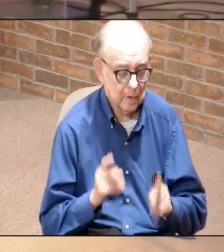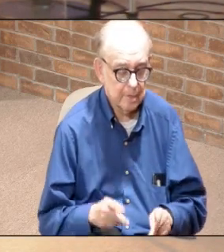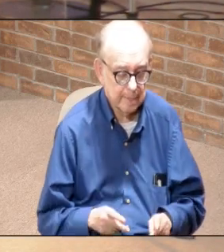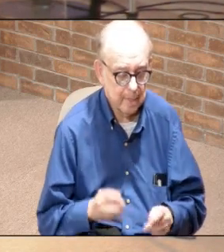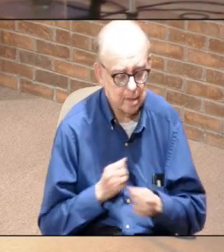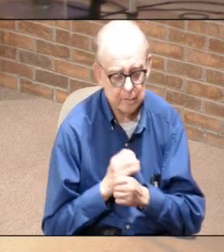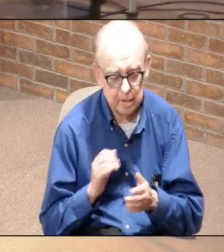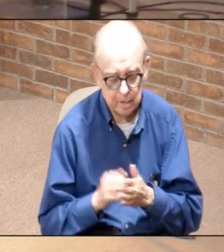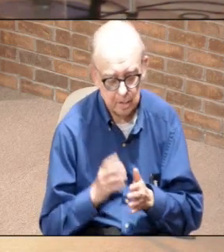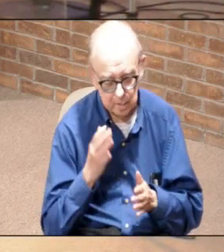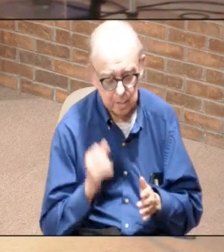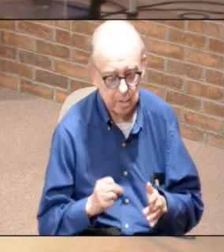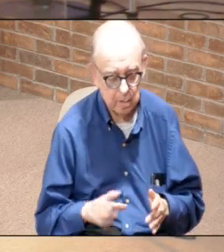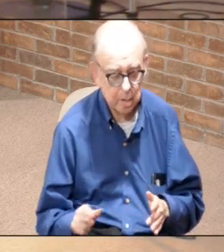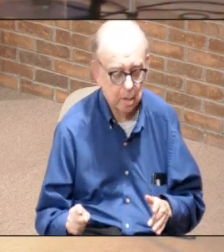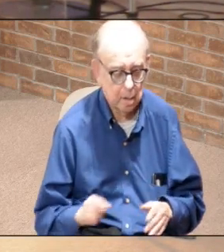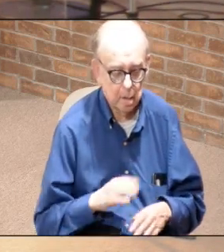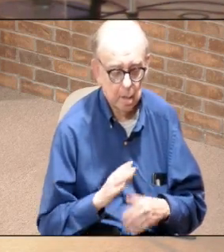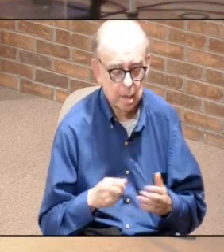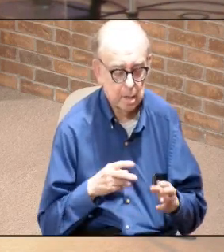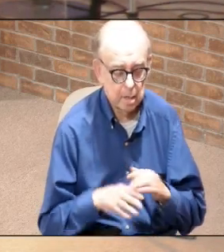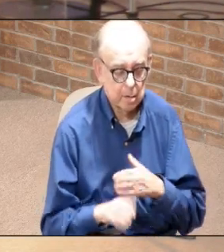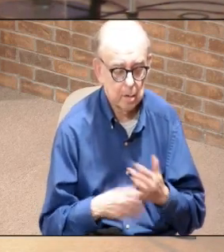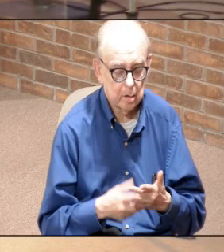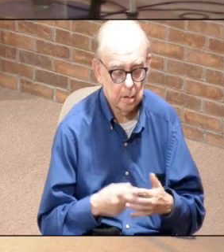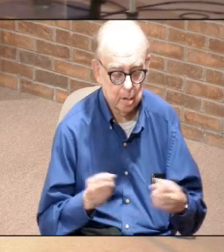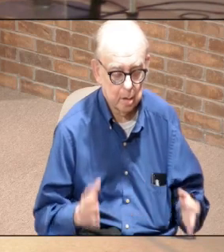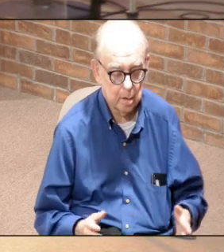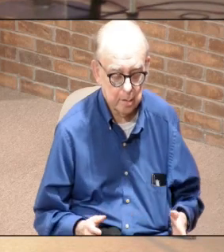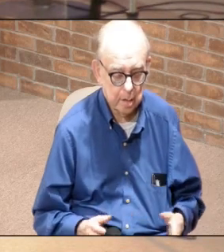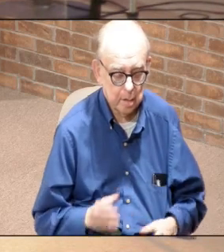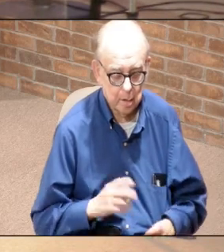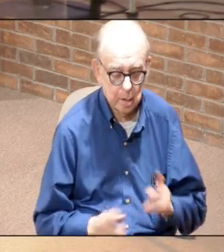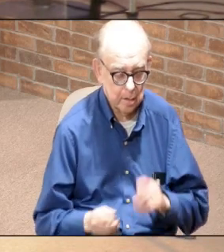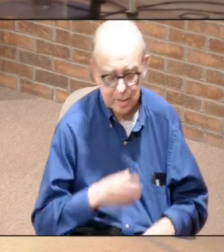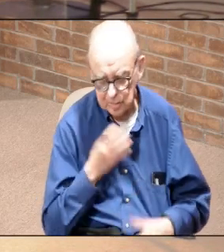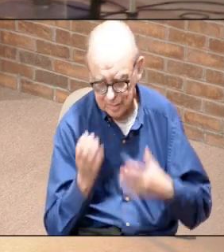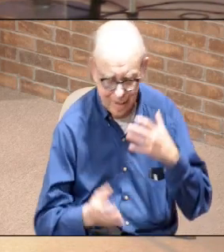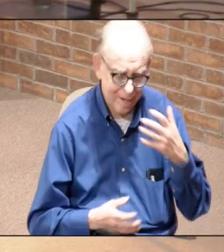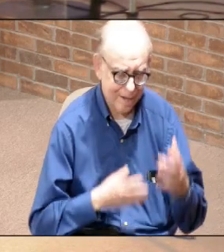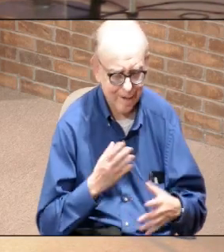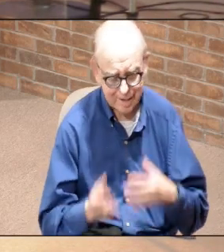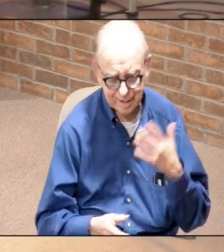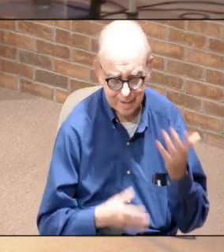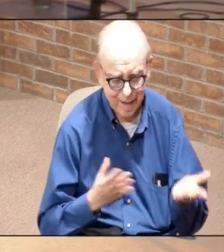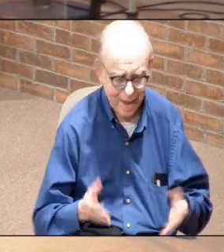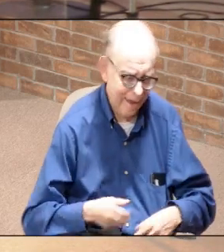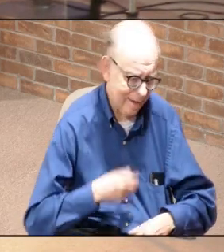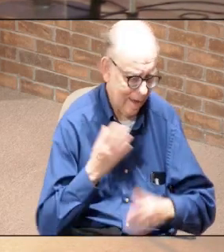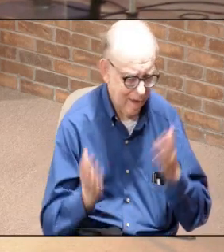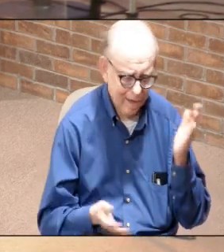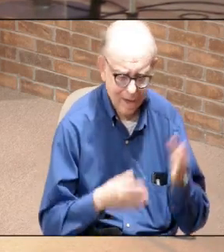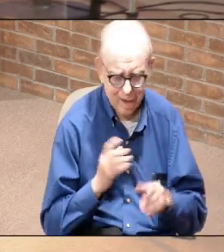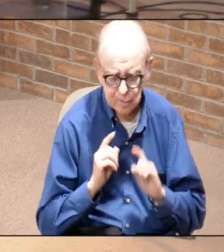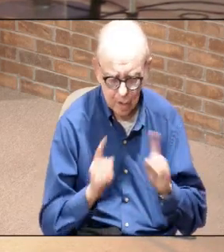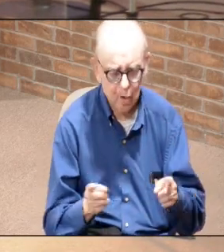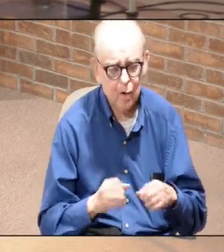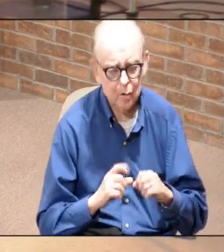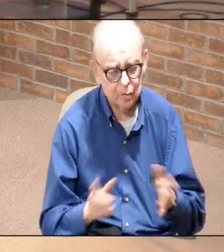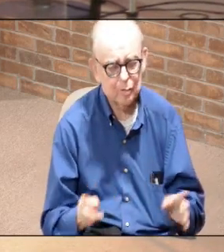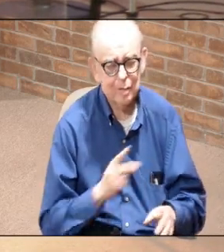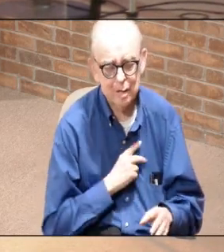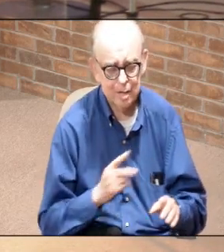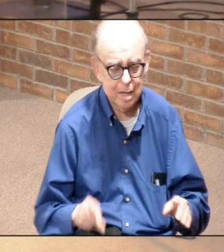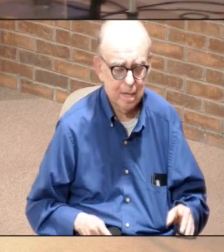loving him because he was killing all of the enemies. And everybody was screaming and hollering and yelling, yeah, go Saul, the